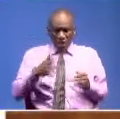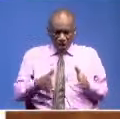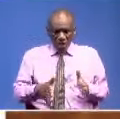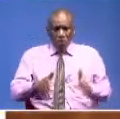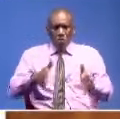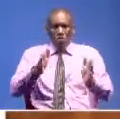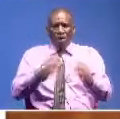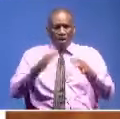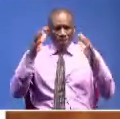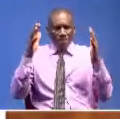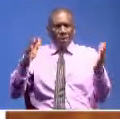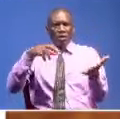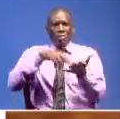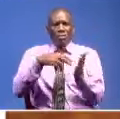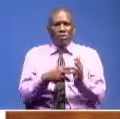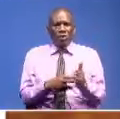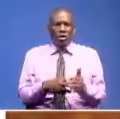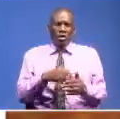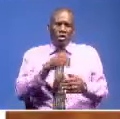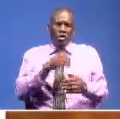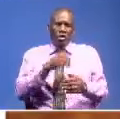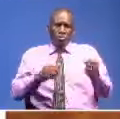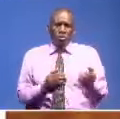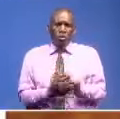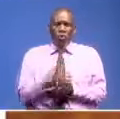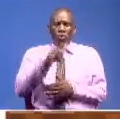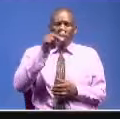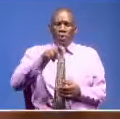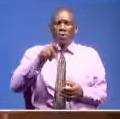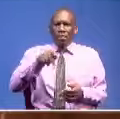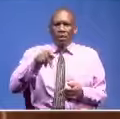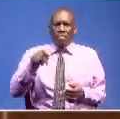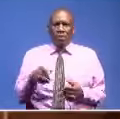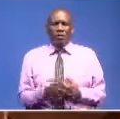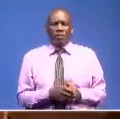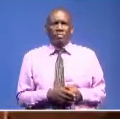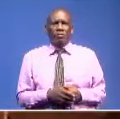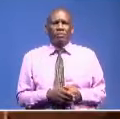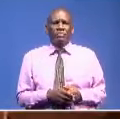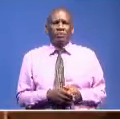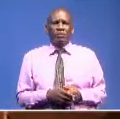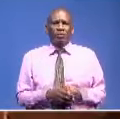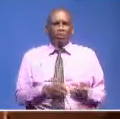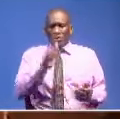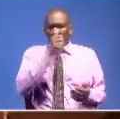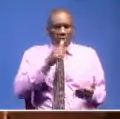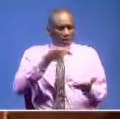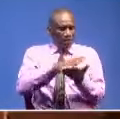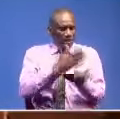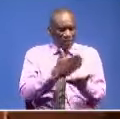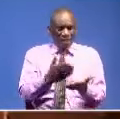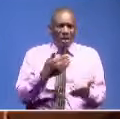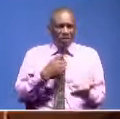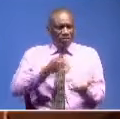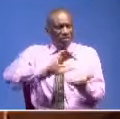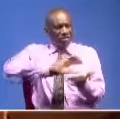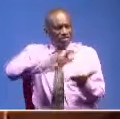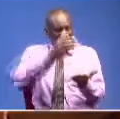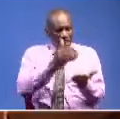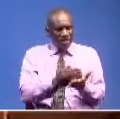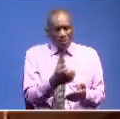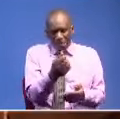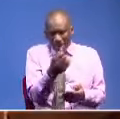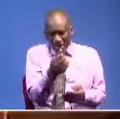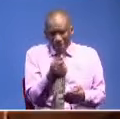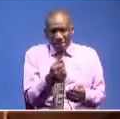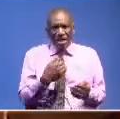a major project made possible through a PPP. Private sector has the capital,